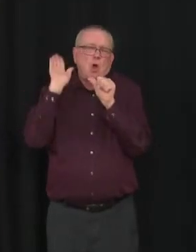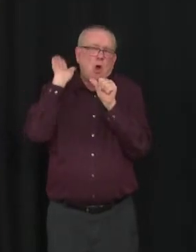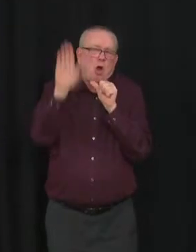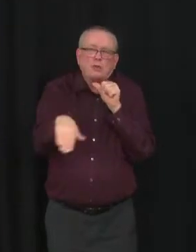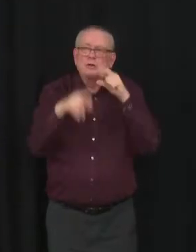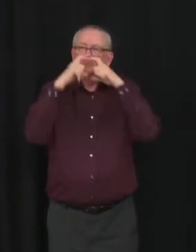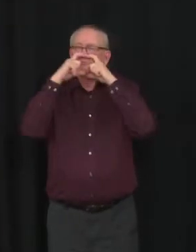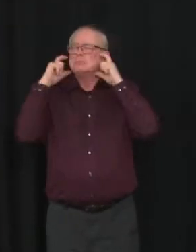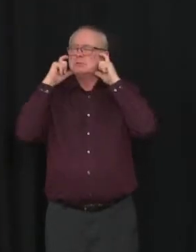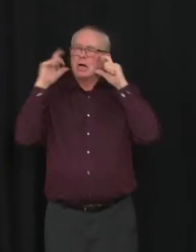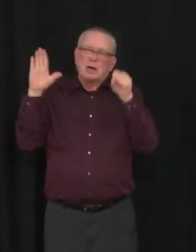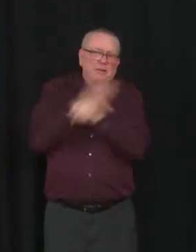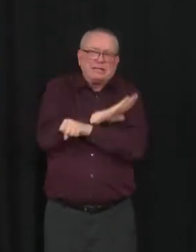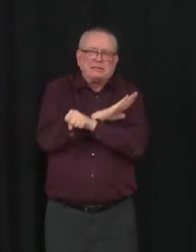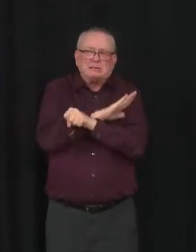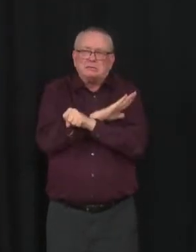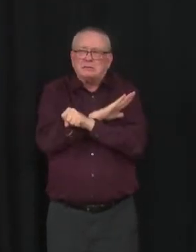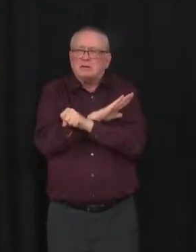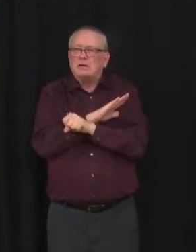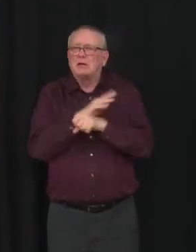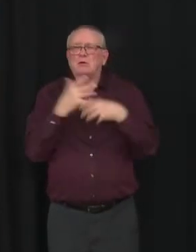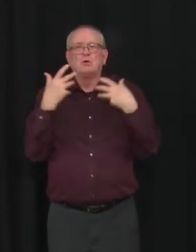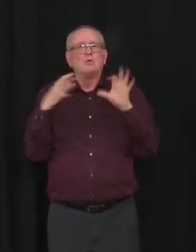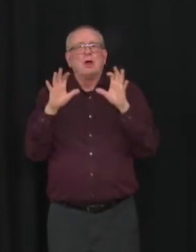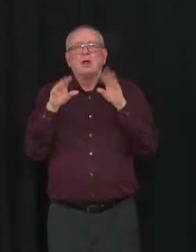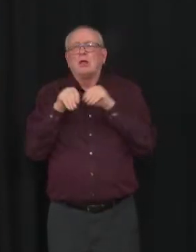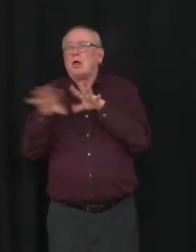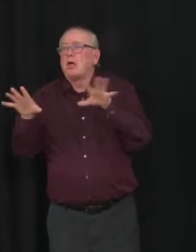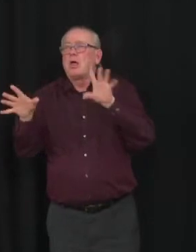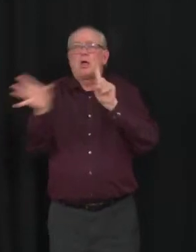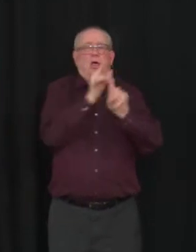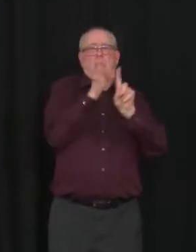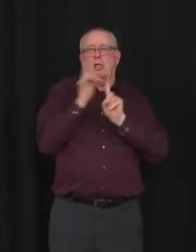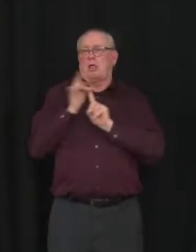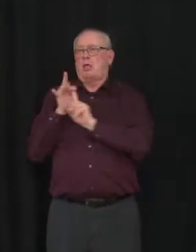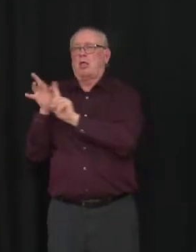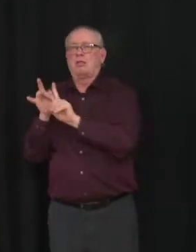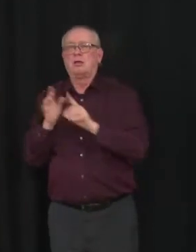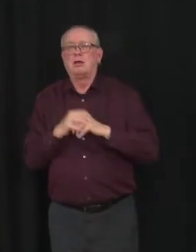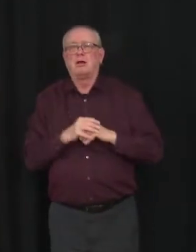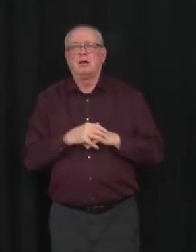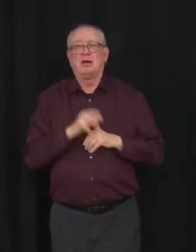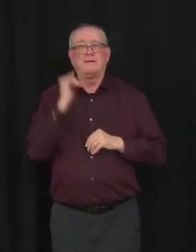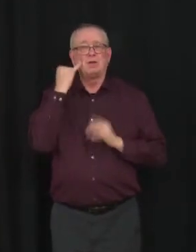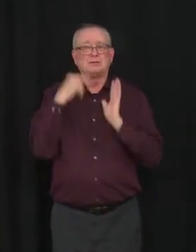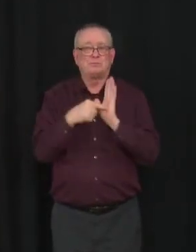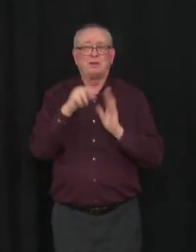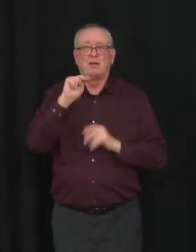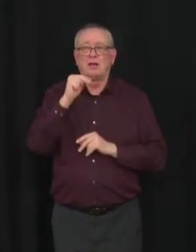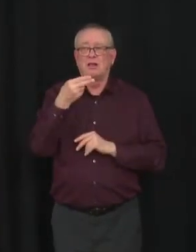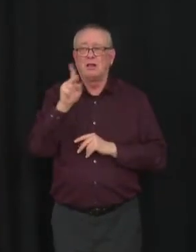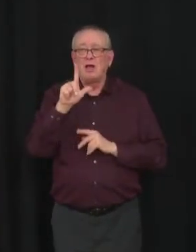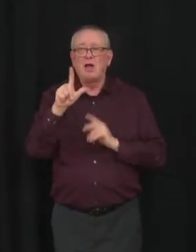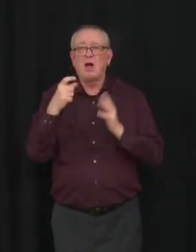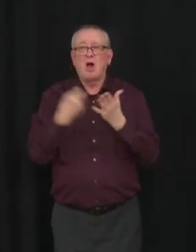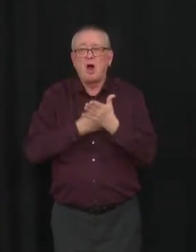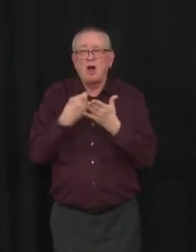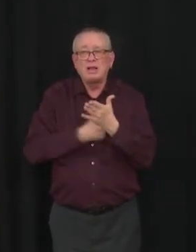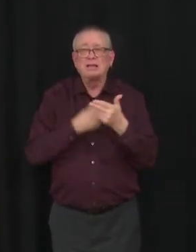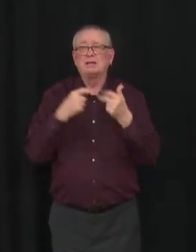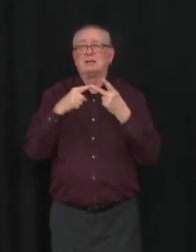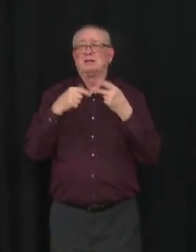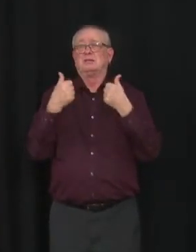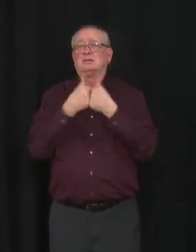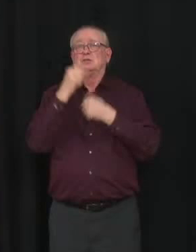avoid super spreader events. This change will apply, for example, to NHL games, as well as the World Junior Tournament set to